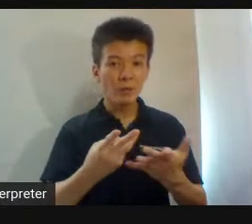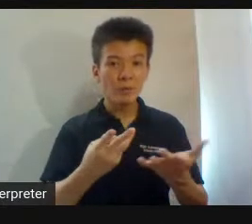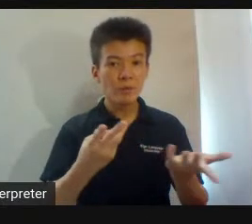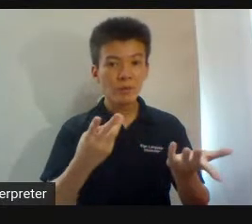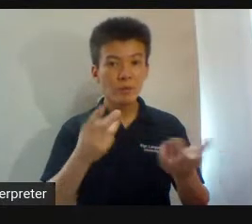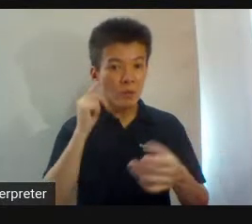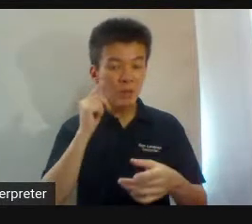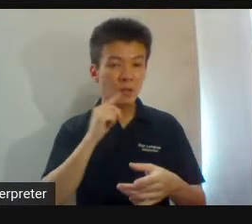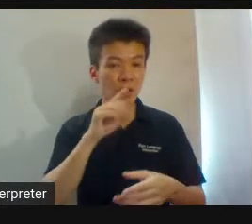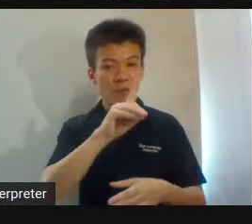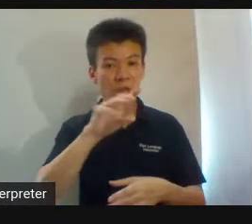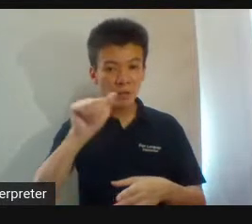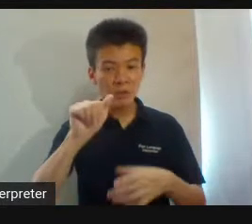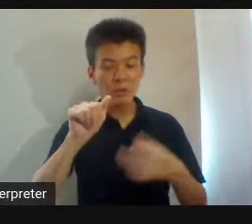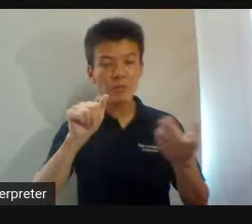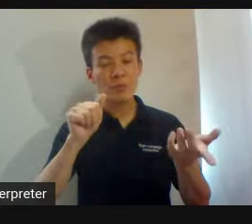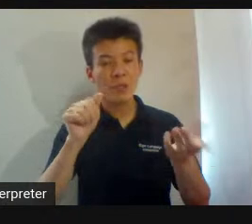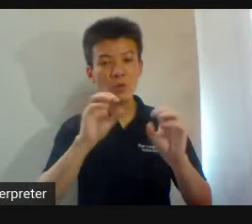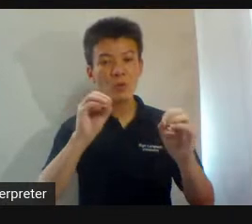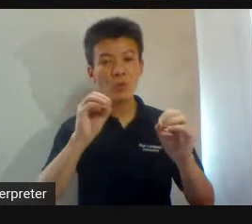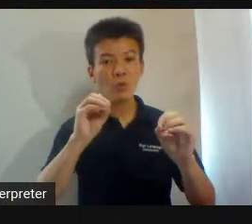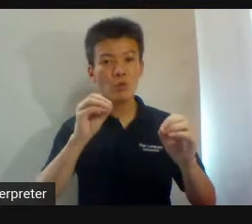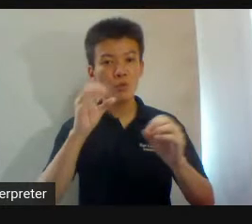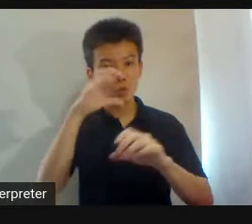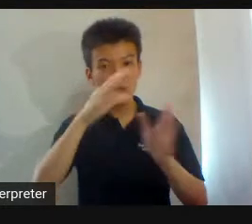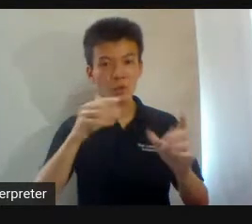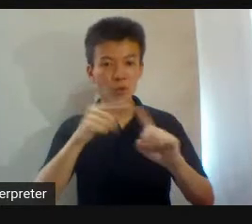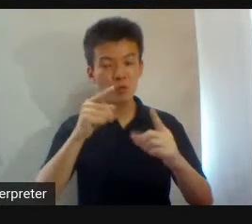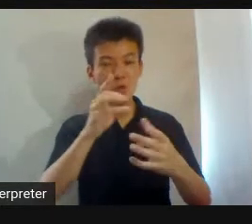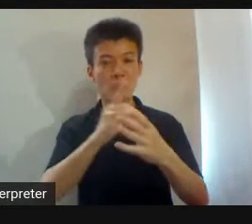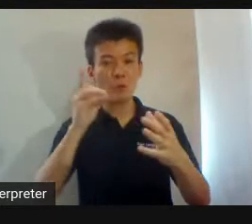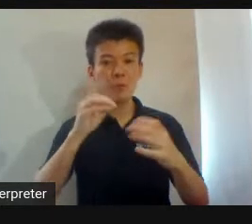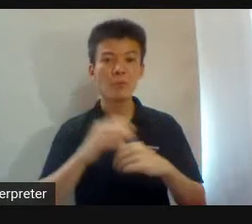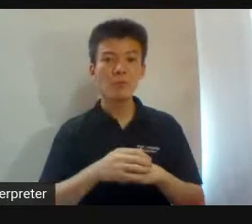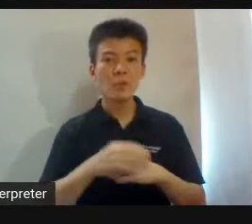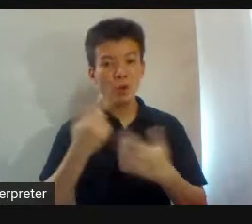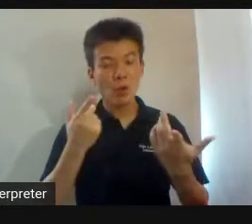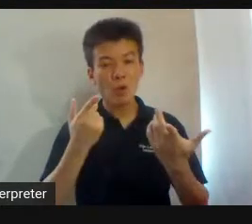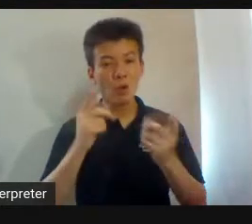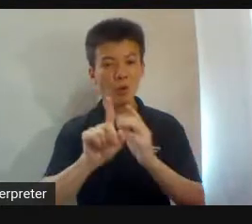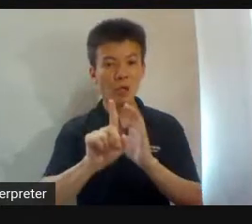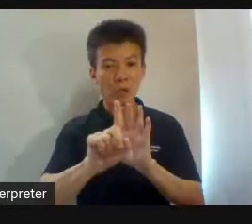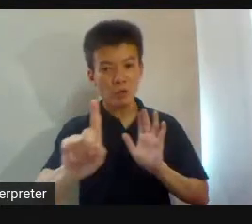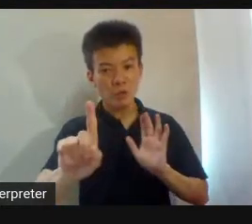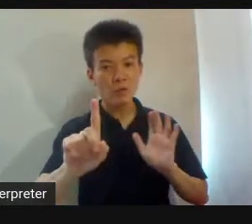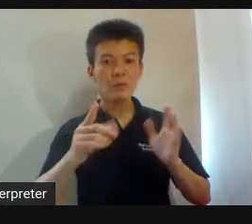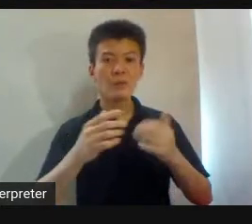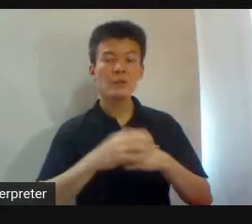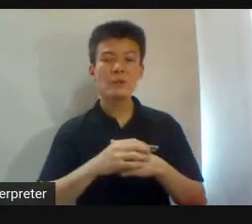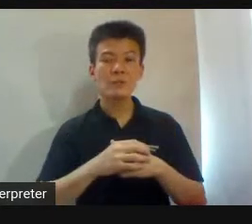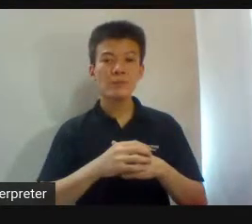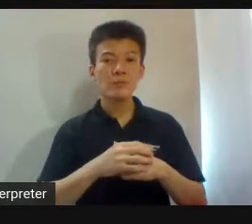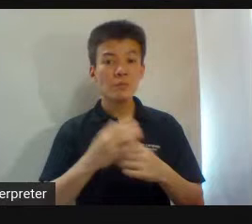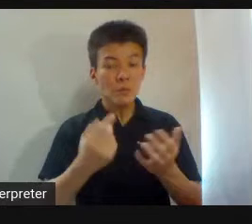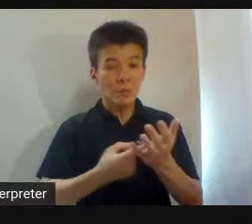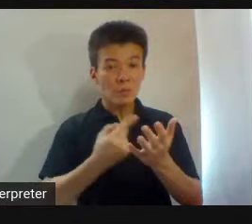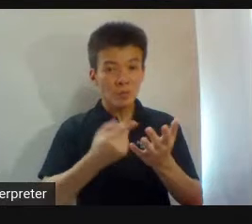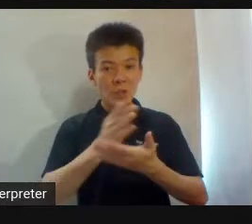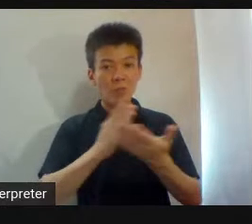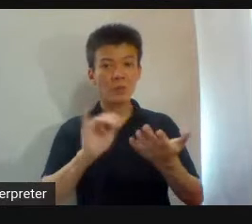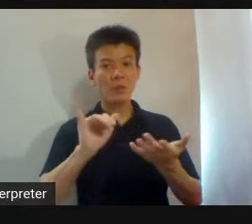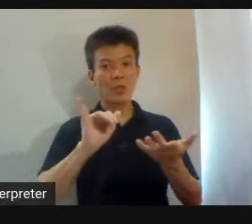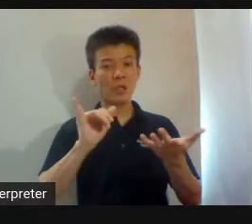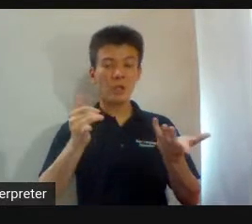deaf and disabled community are no strangers to disruption or isolation or segregation. It's sometimes something like